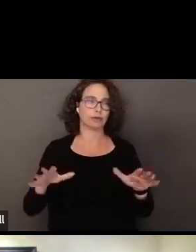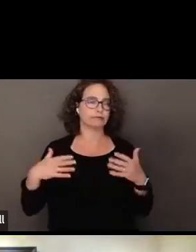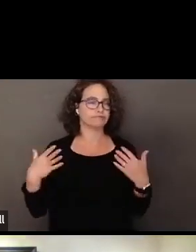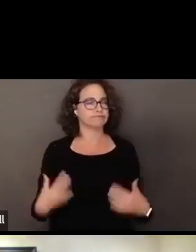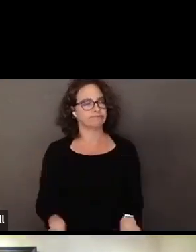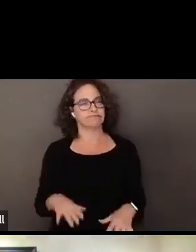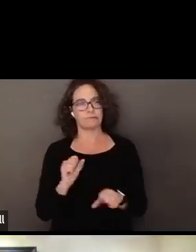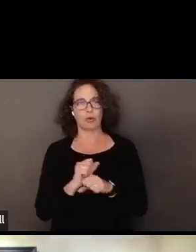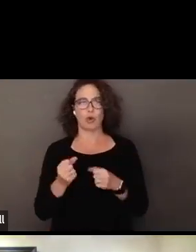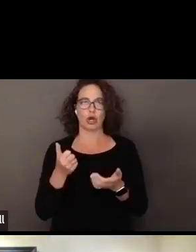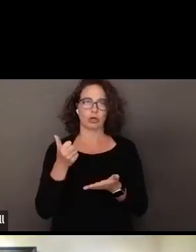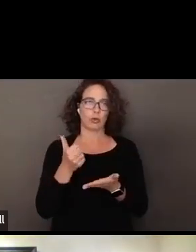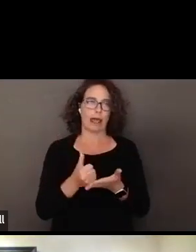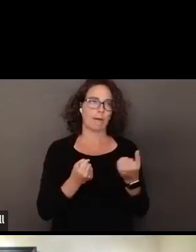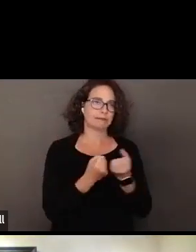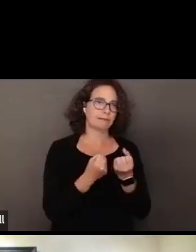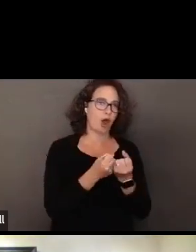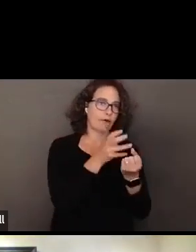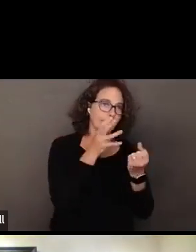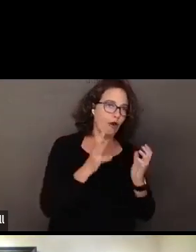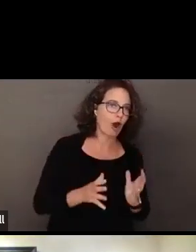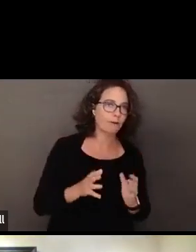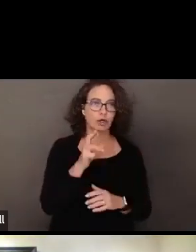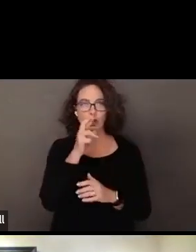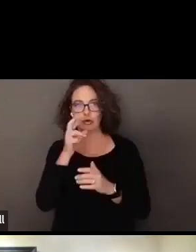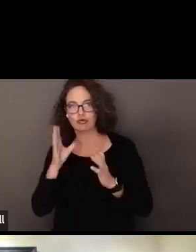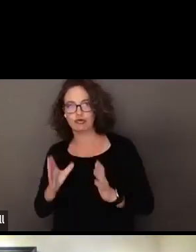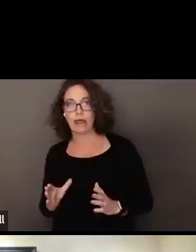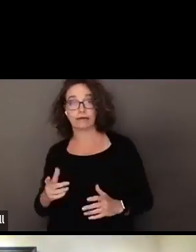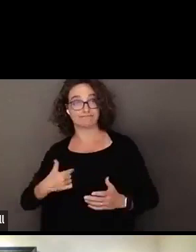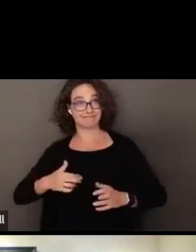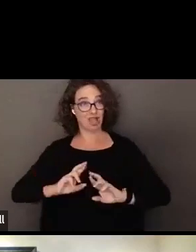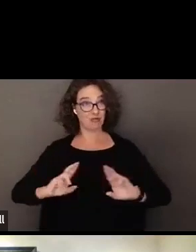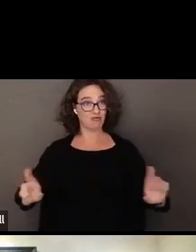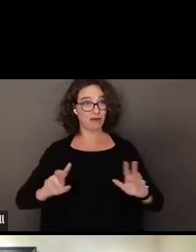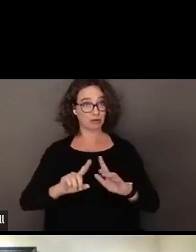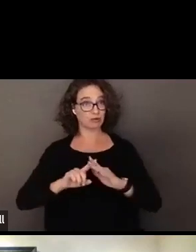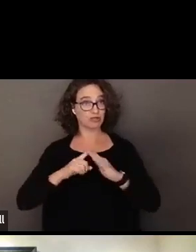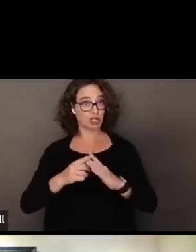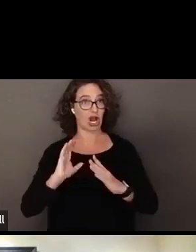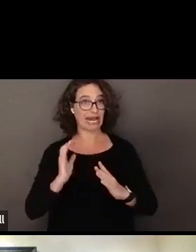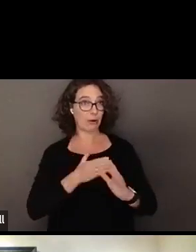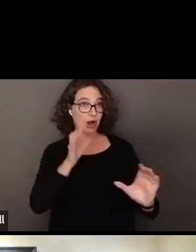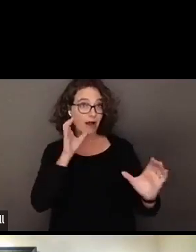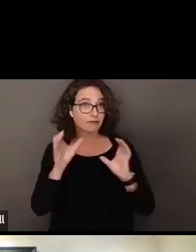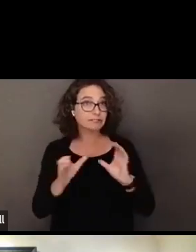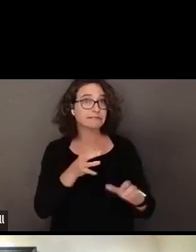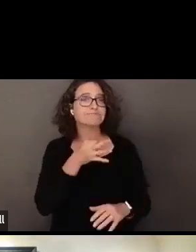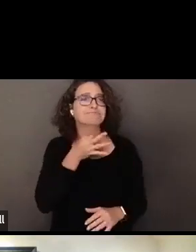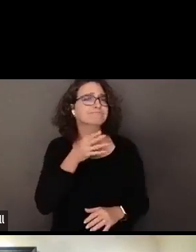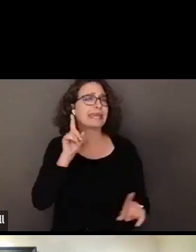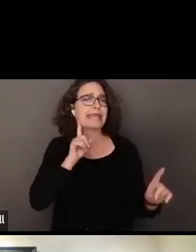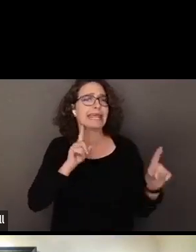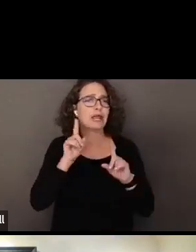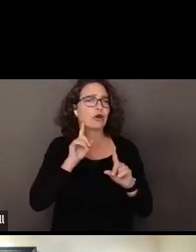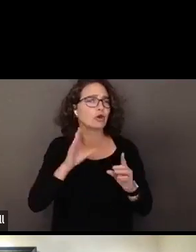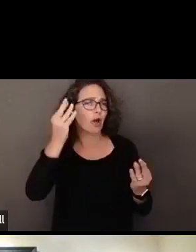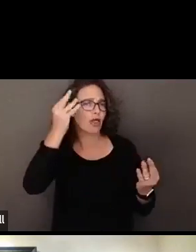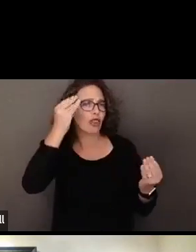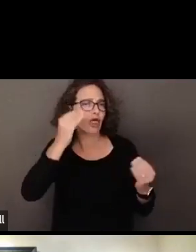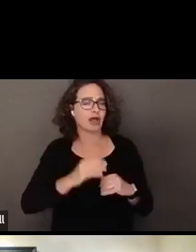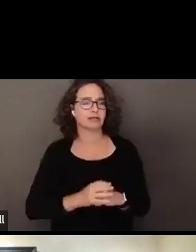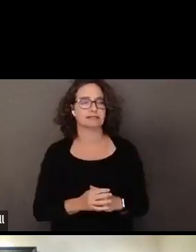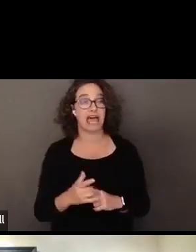farmers, ranchers. And so I'm ready to get started on our conversation and hear your thoughts. So I'm going to start us off with a